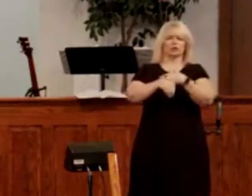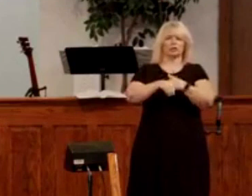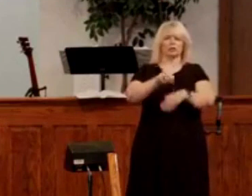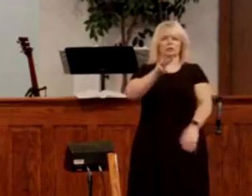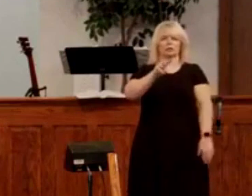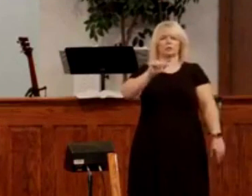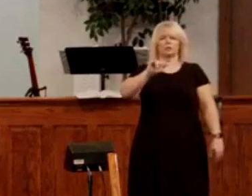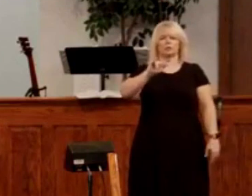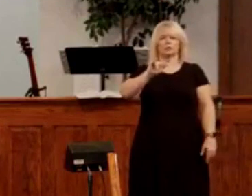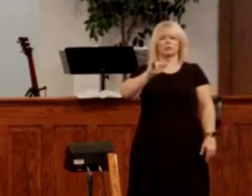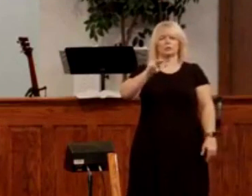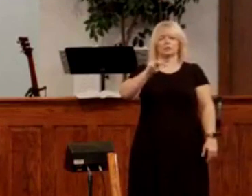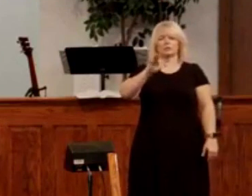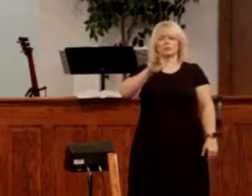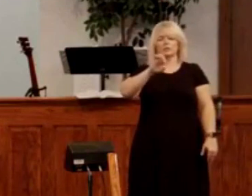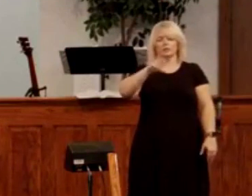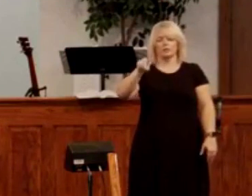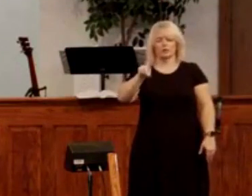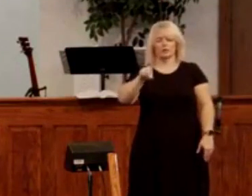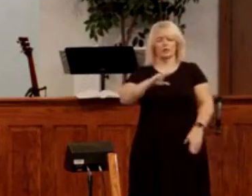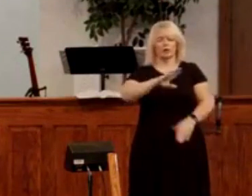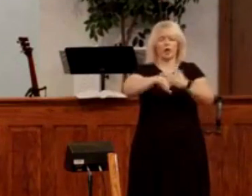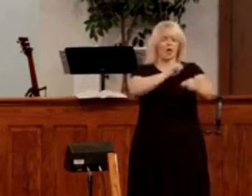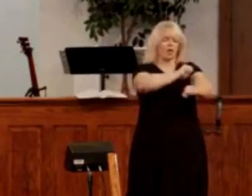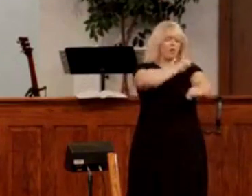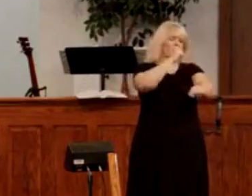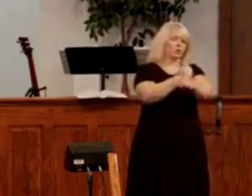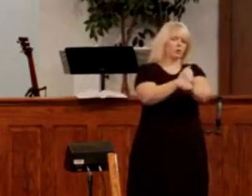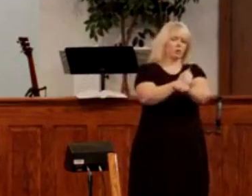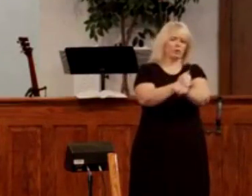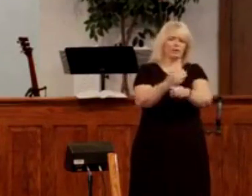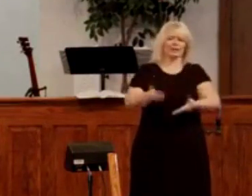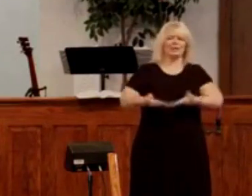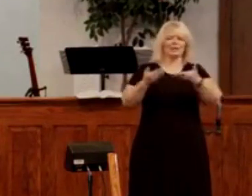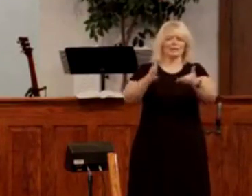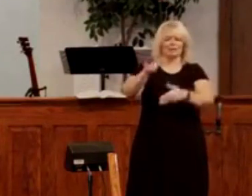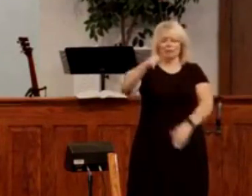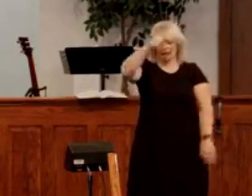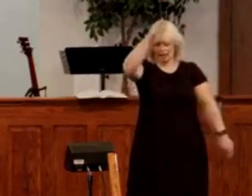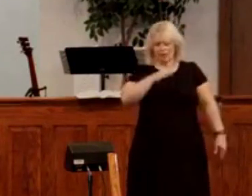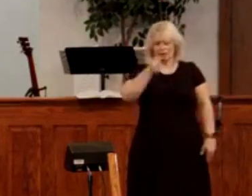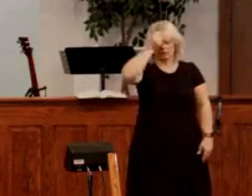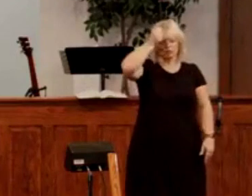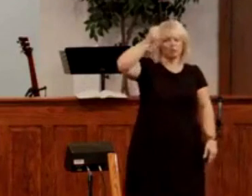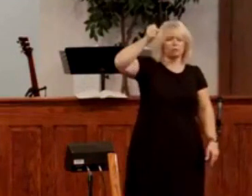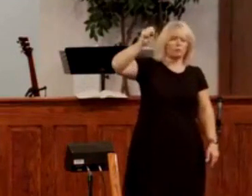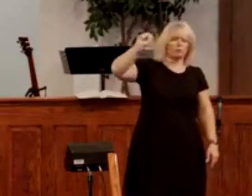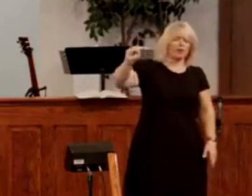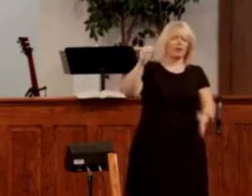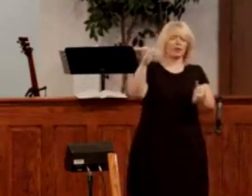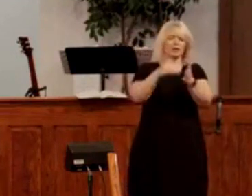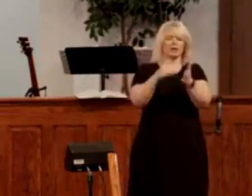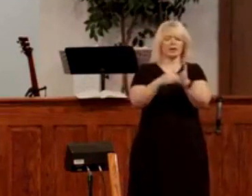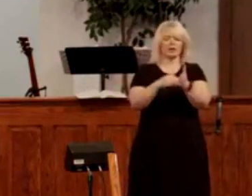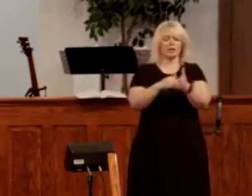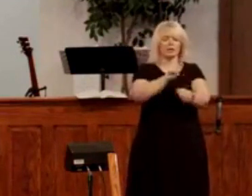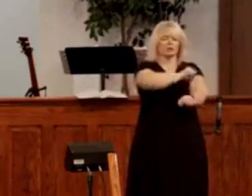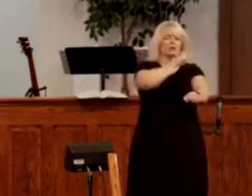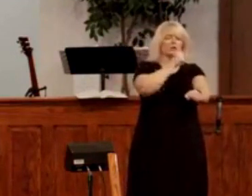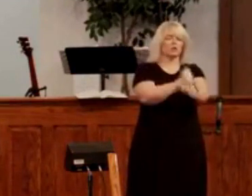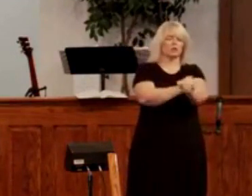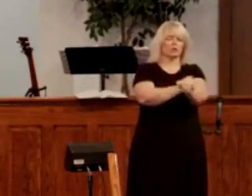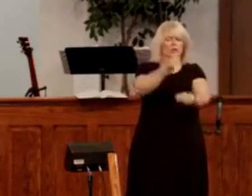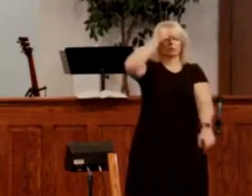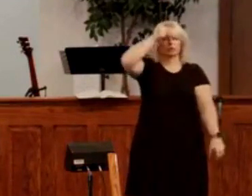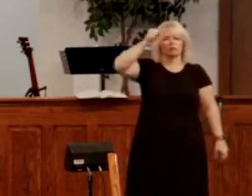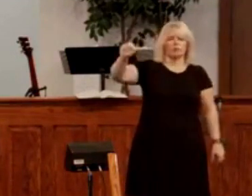all authority is given by God. So to rebel against any authority is to rebel against who? God